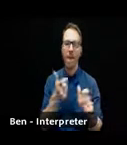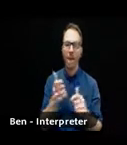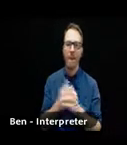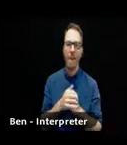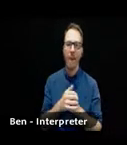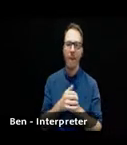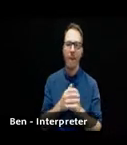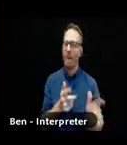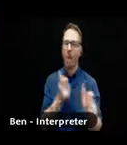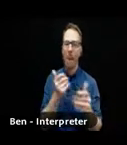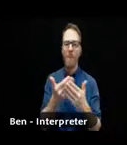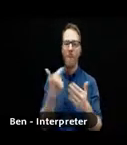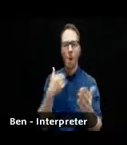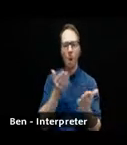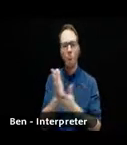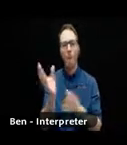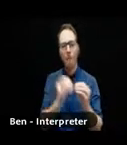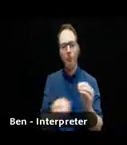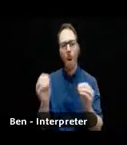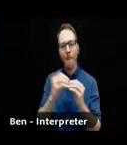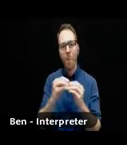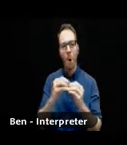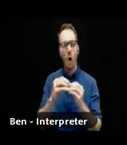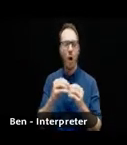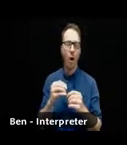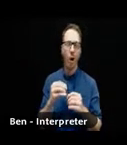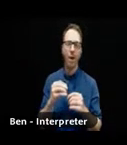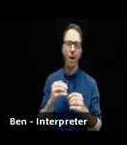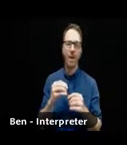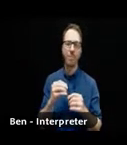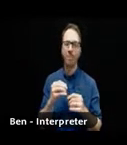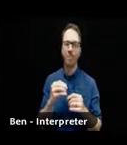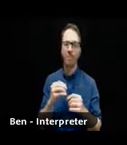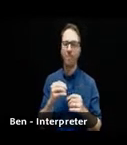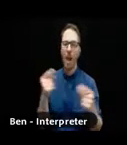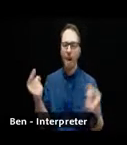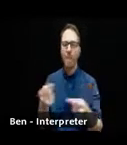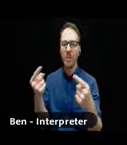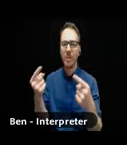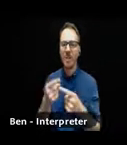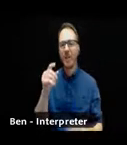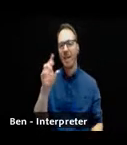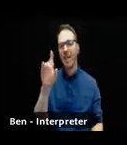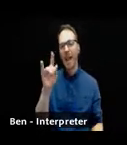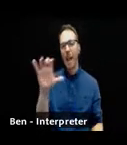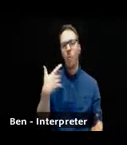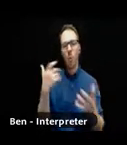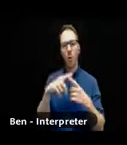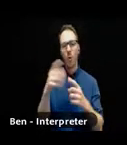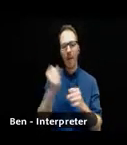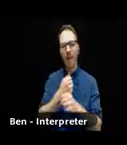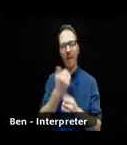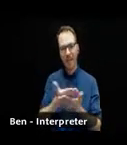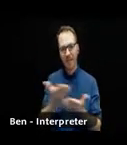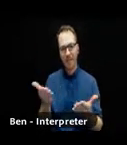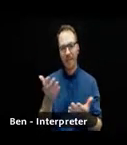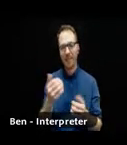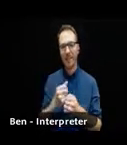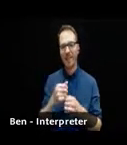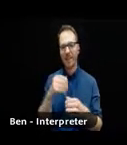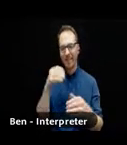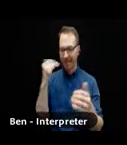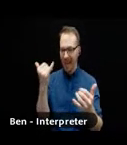quickly before we go through more and more rounds of abusive dynamics. We want to get things into dialogue,